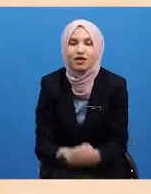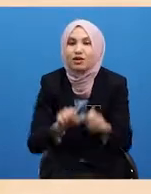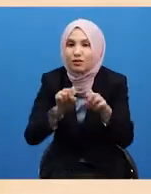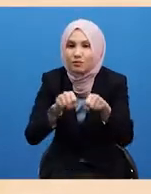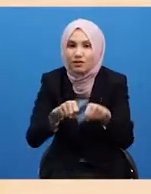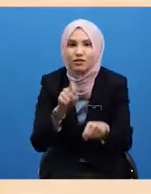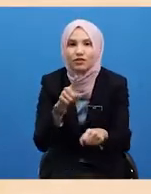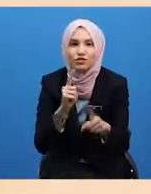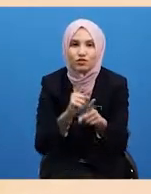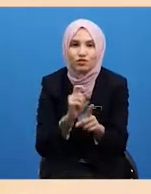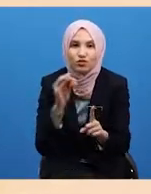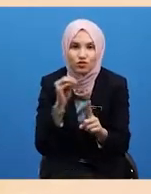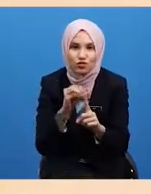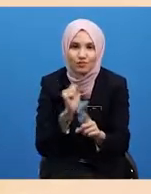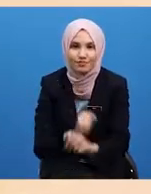too.